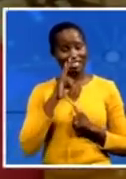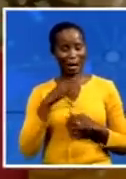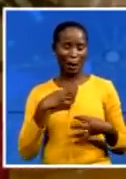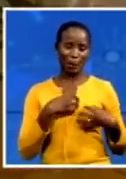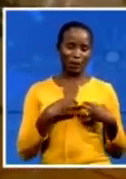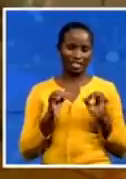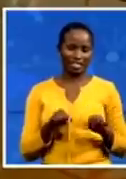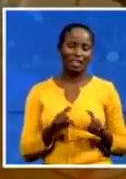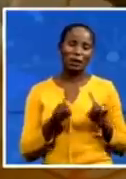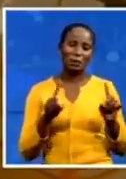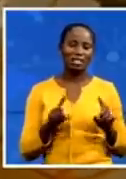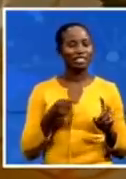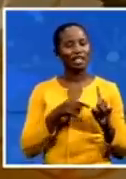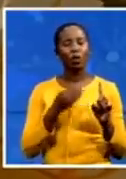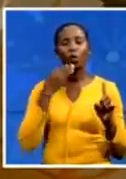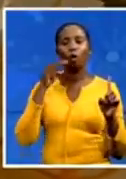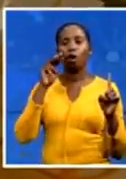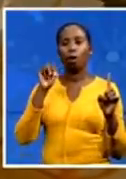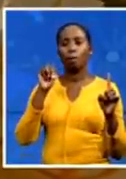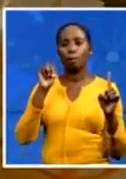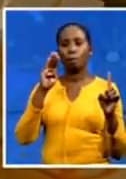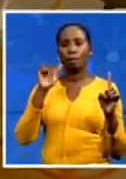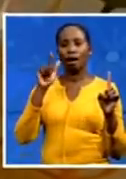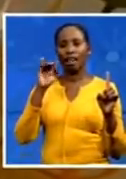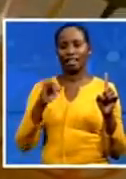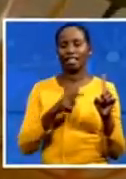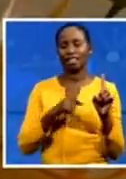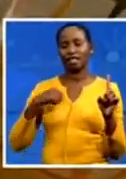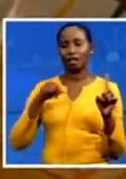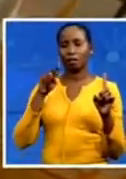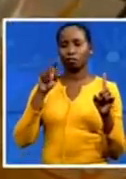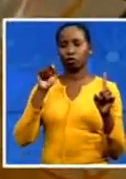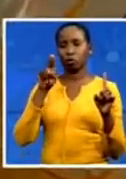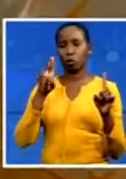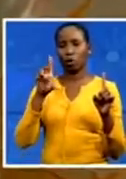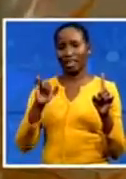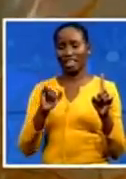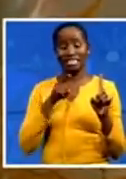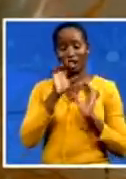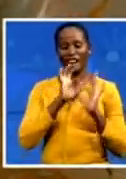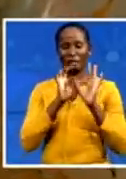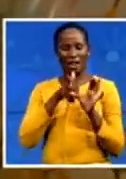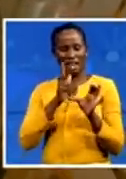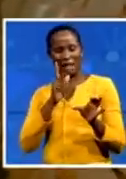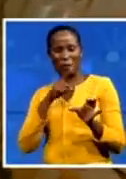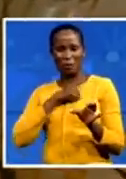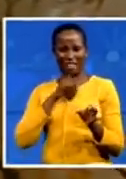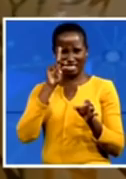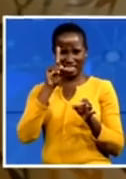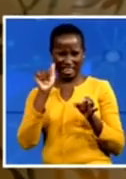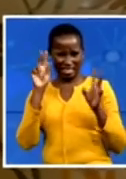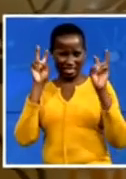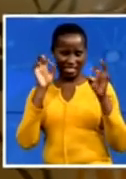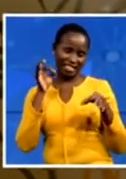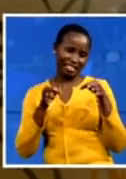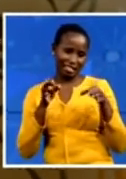Ntuli just announcing her, her exit from the Democratic Alliance. She spent all these years in politics. At the beginning of the